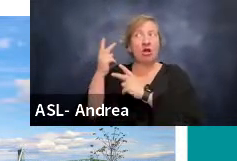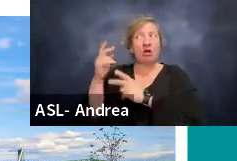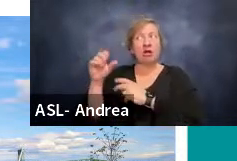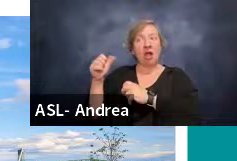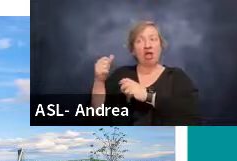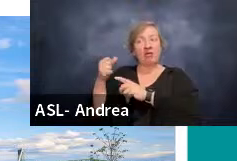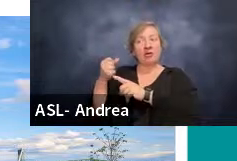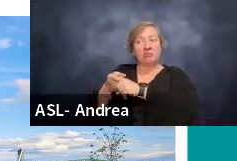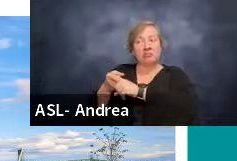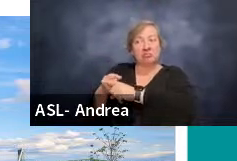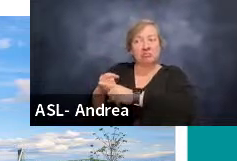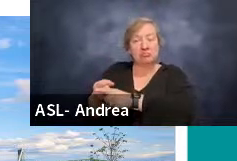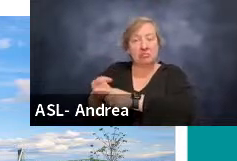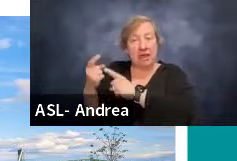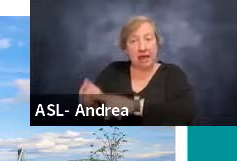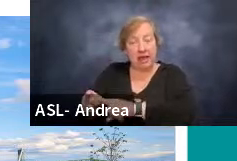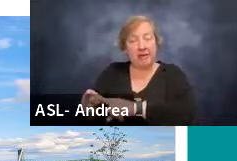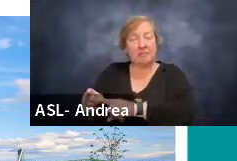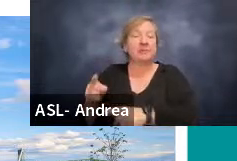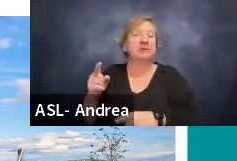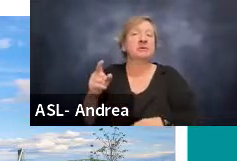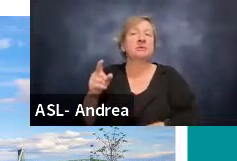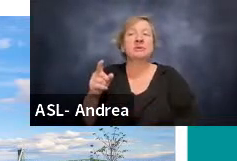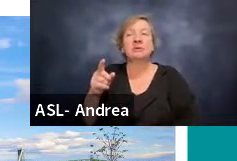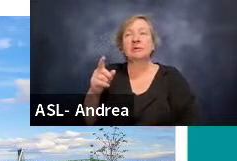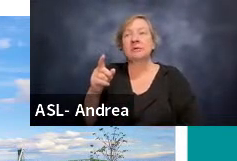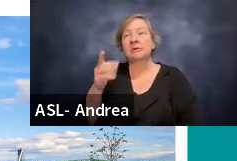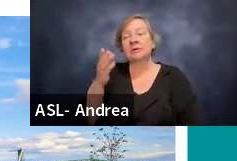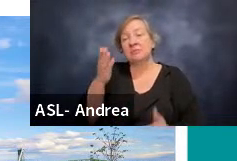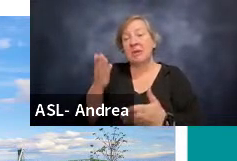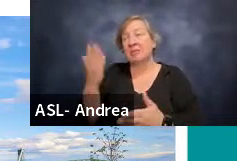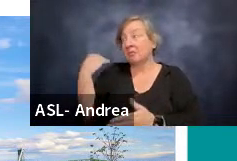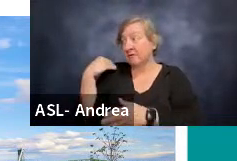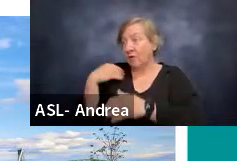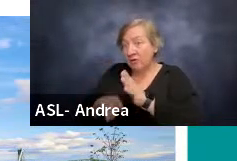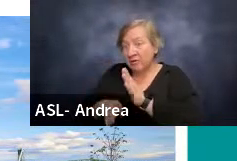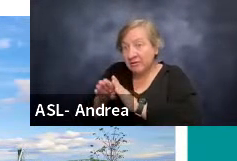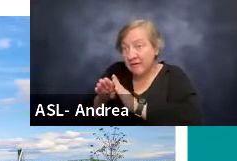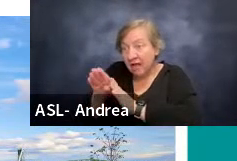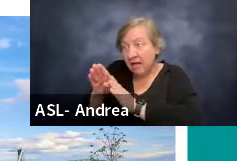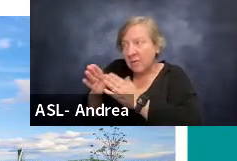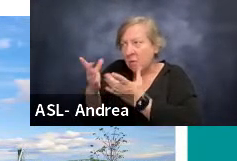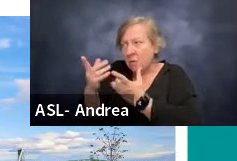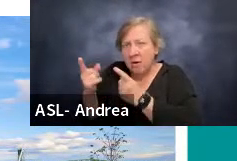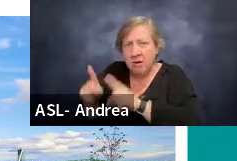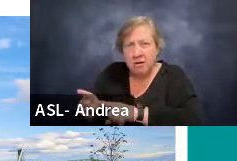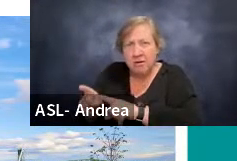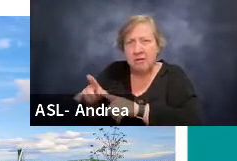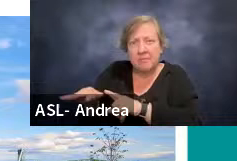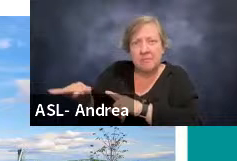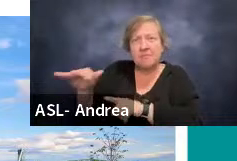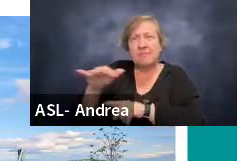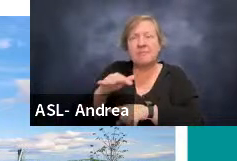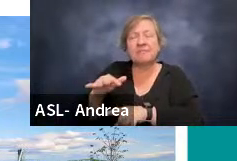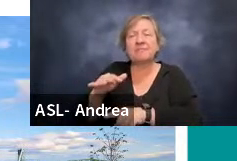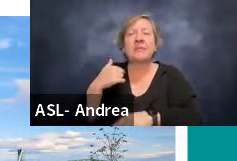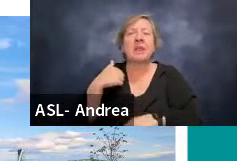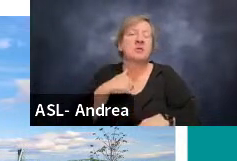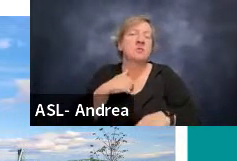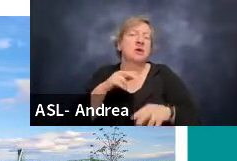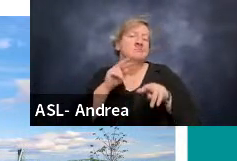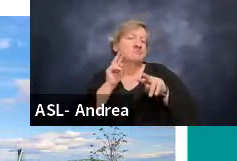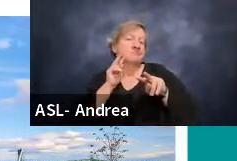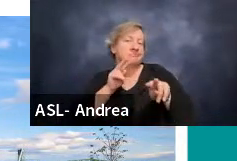time when maybe past development occurred. And we also look at what we